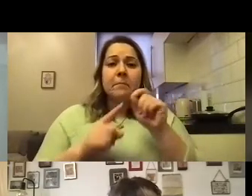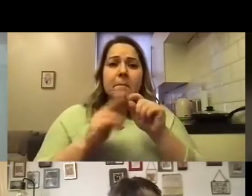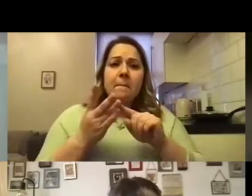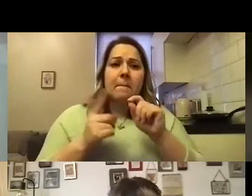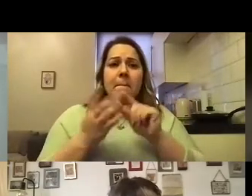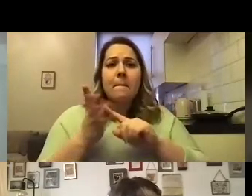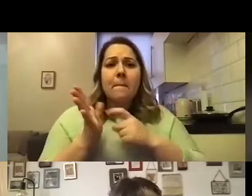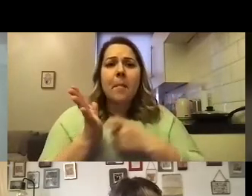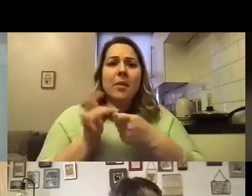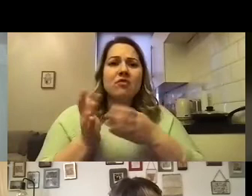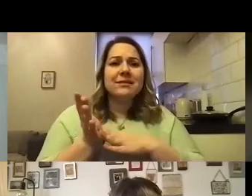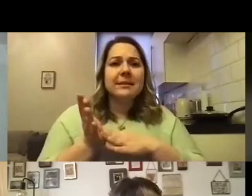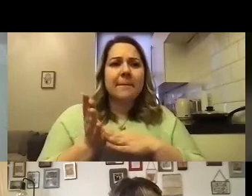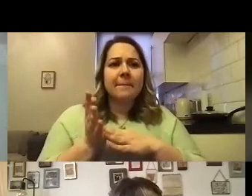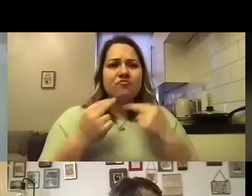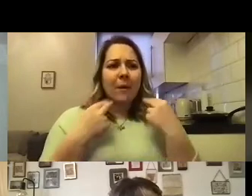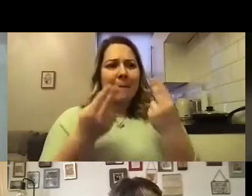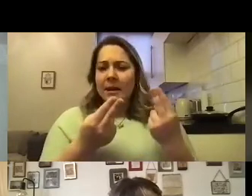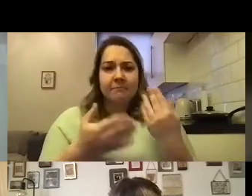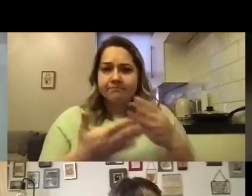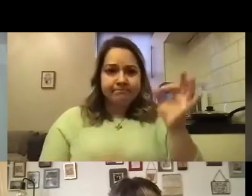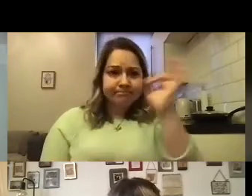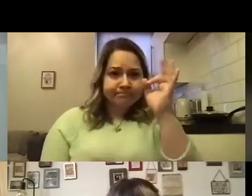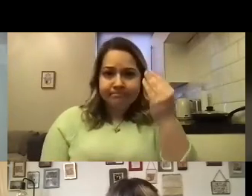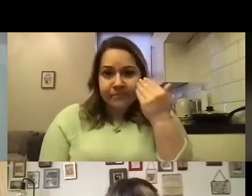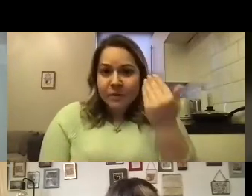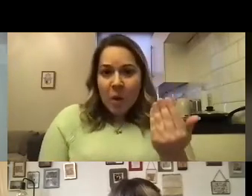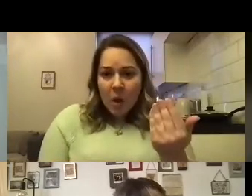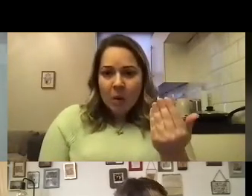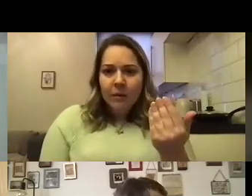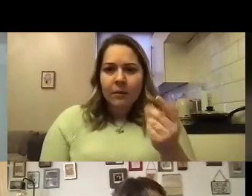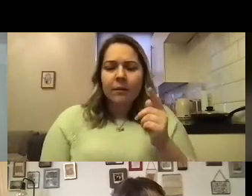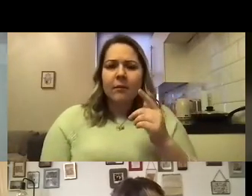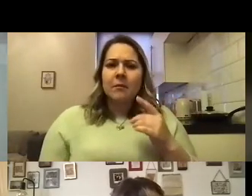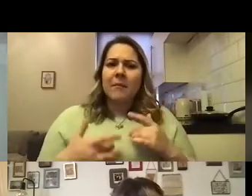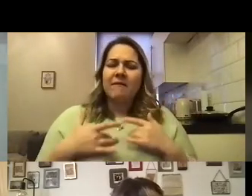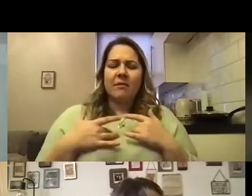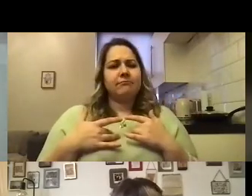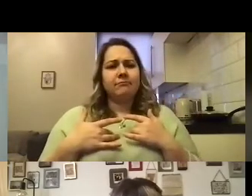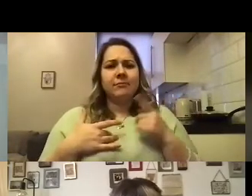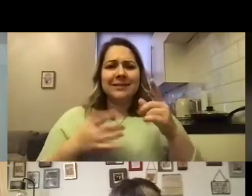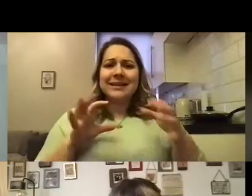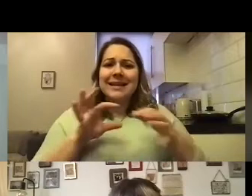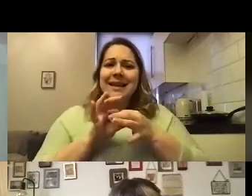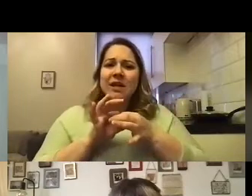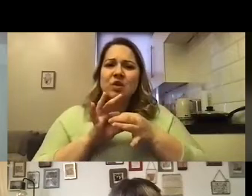Rebellion before. And so for me, it was like another mark of British history where activism,